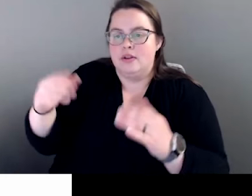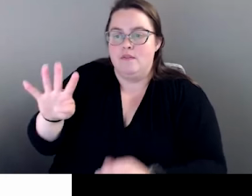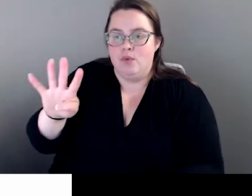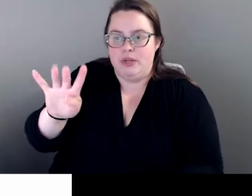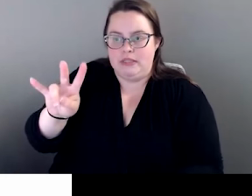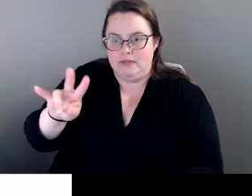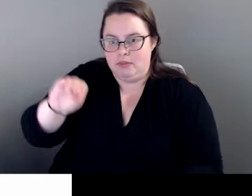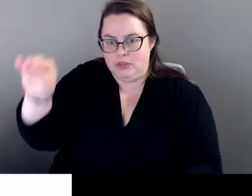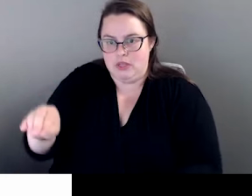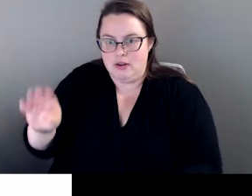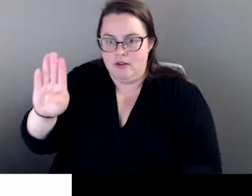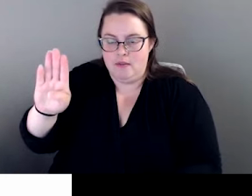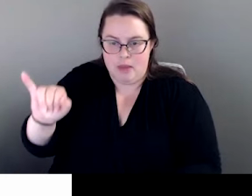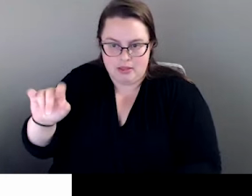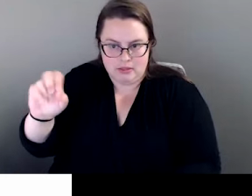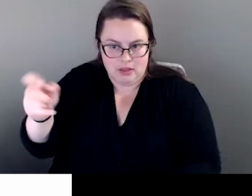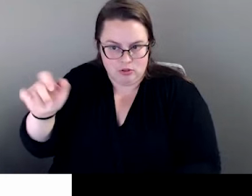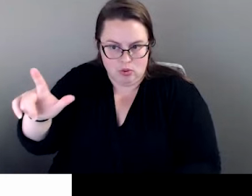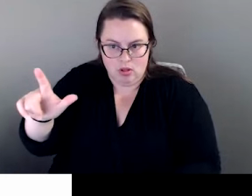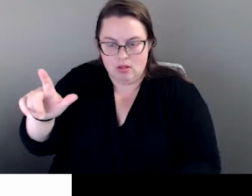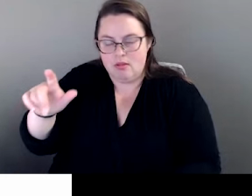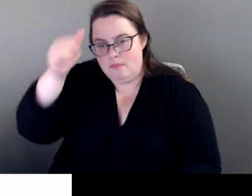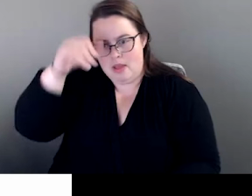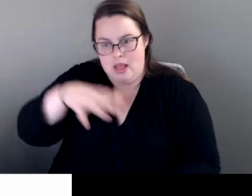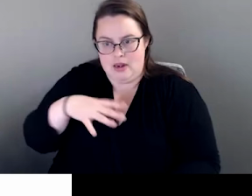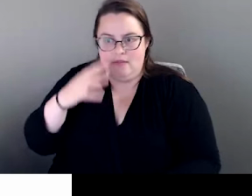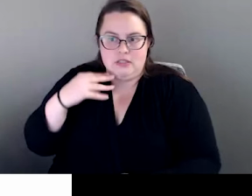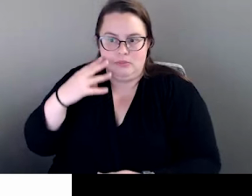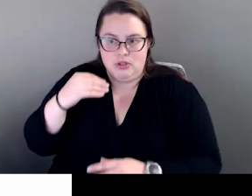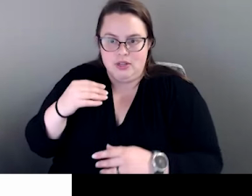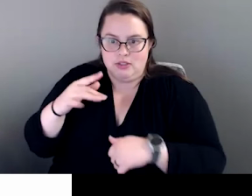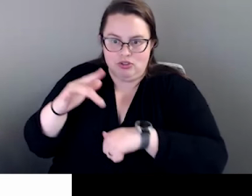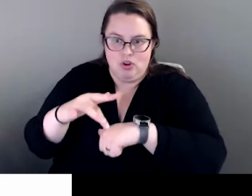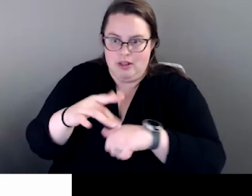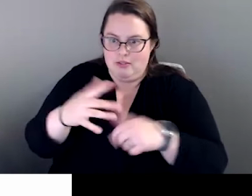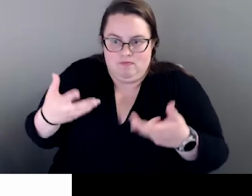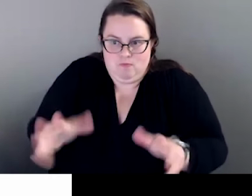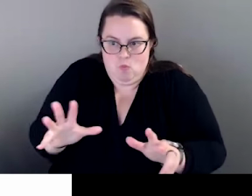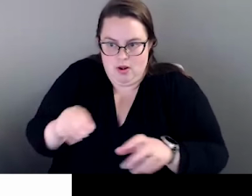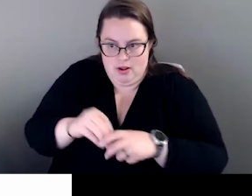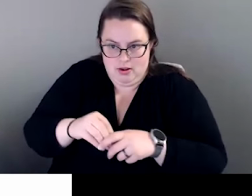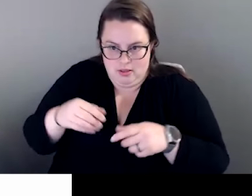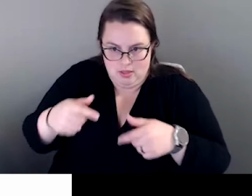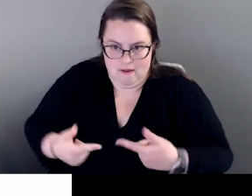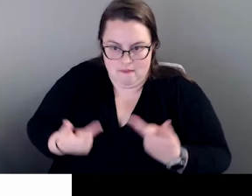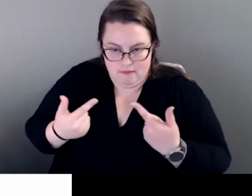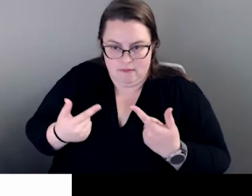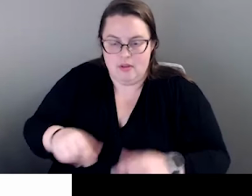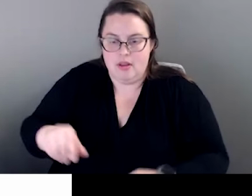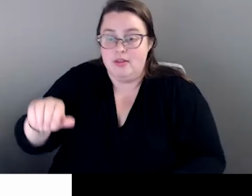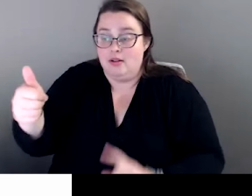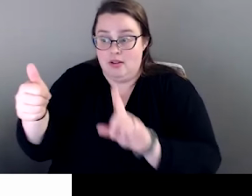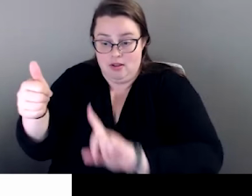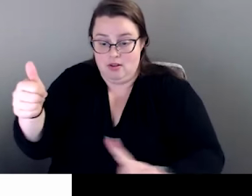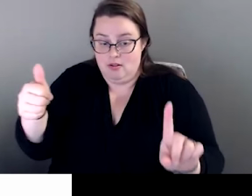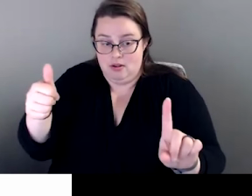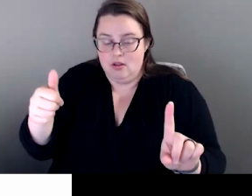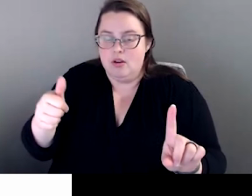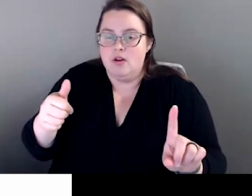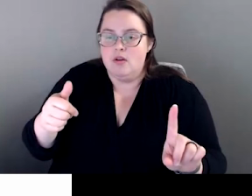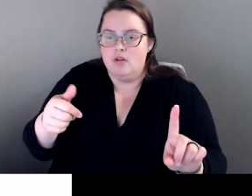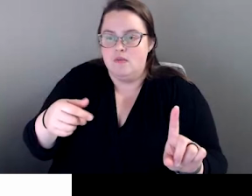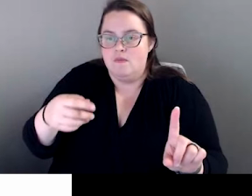experienced some form of unwanted sexual contact in their lifetime. And 1 in 10 rape victims are male. And then